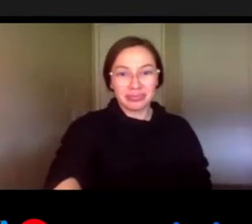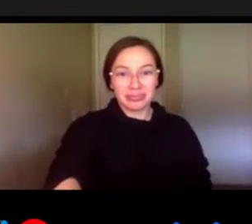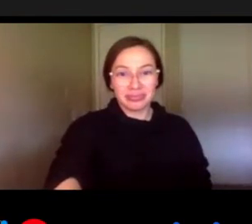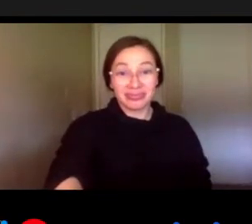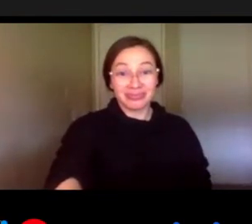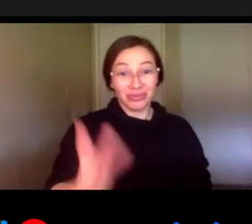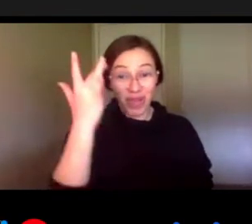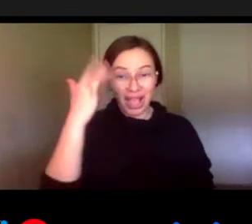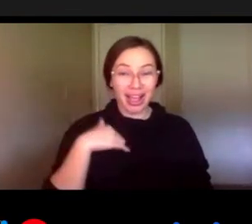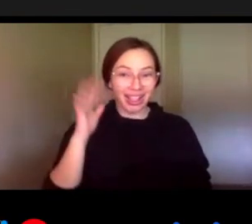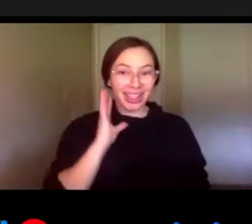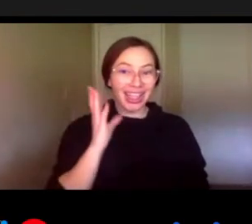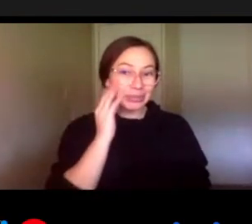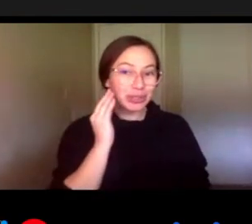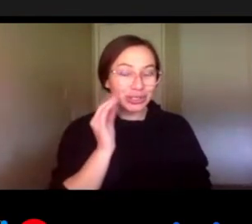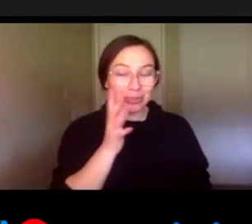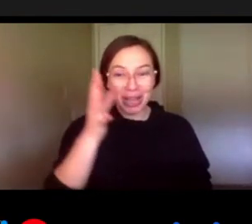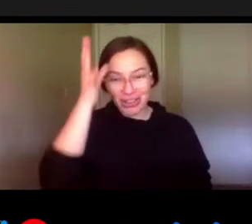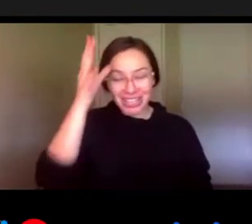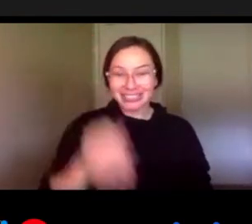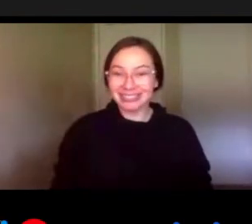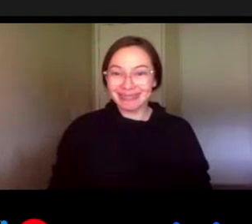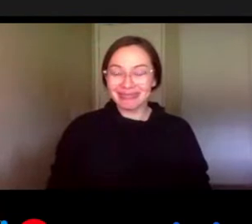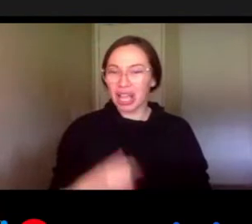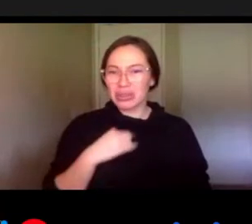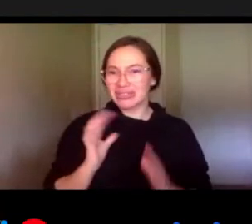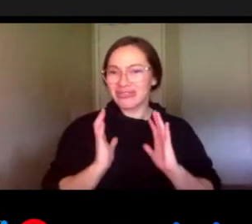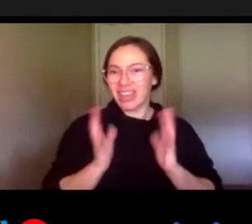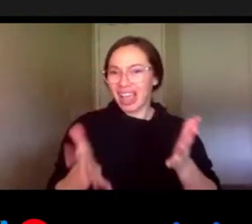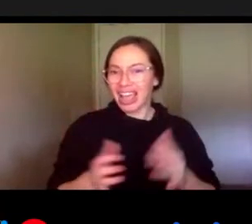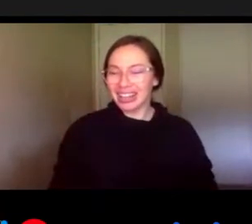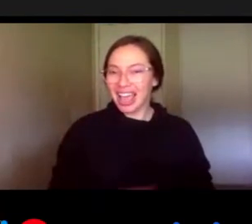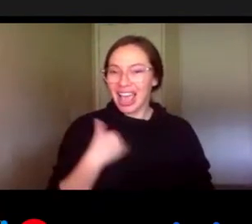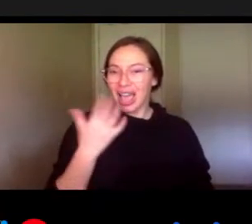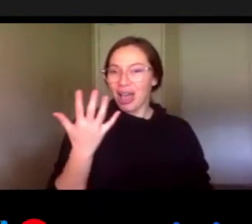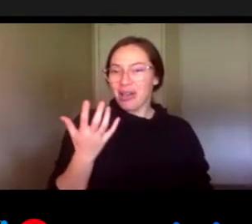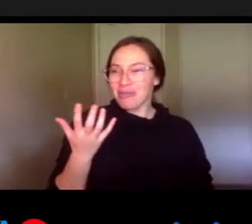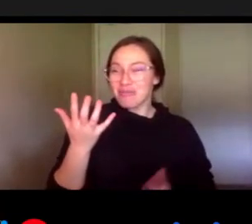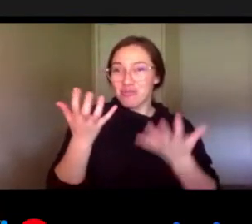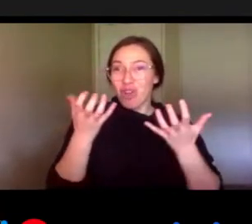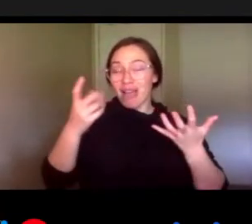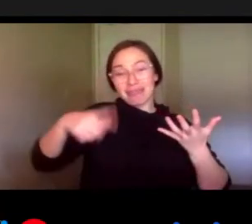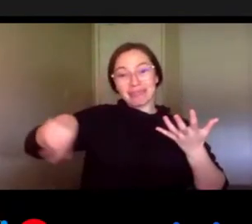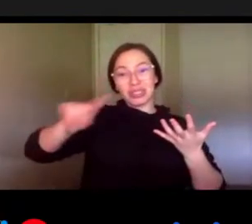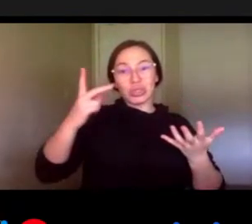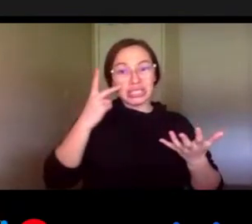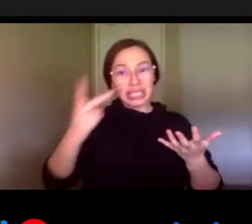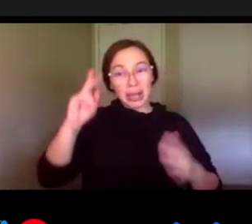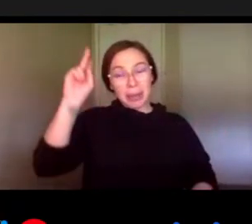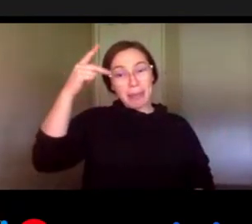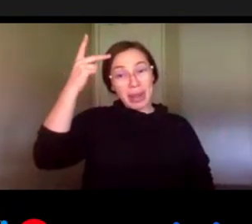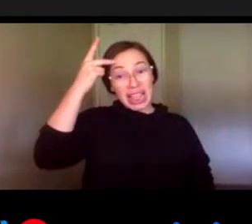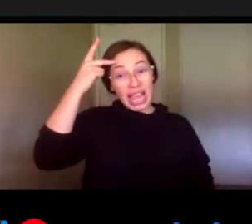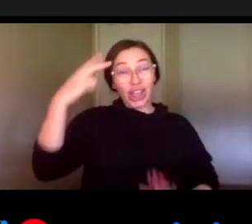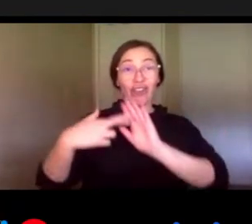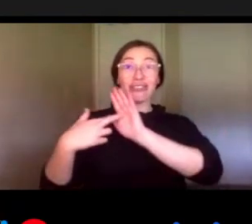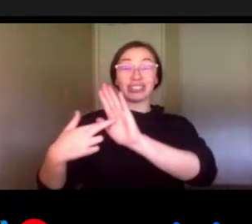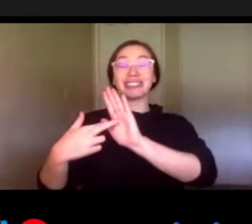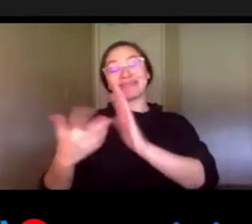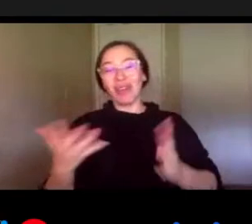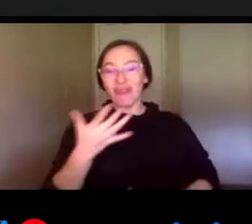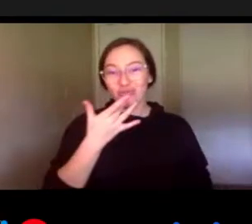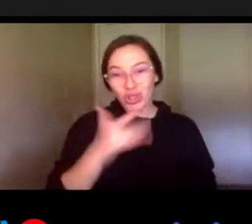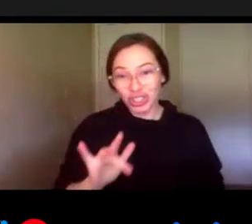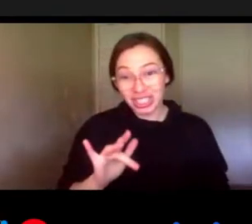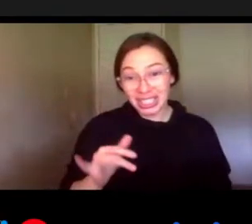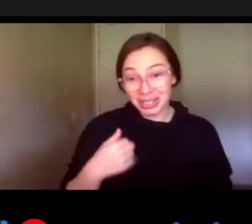a parent and I was fighting, and I want them to see that. You know, political figures, because fortunately